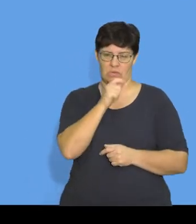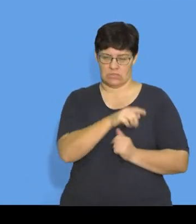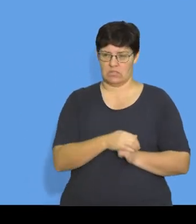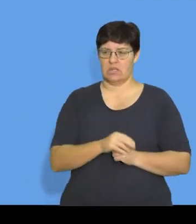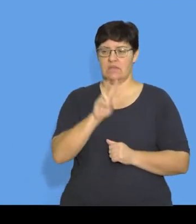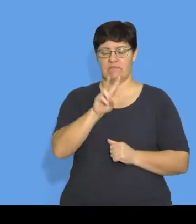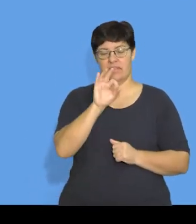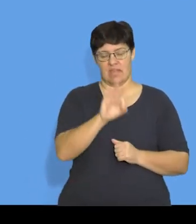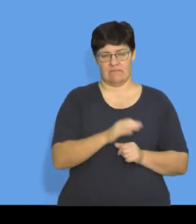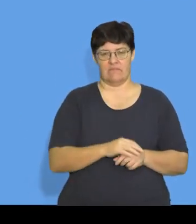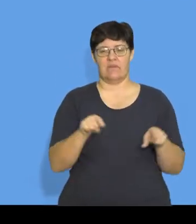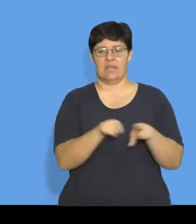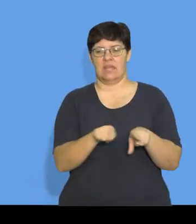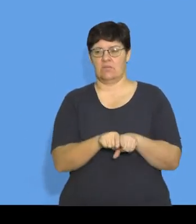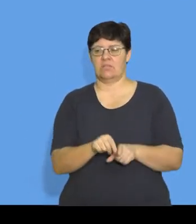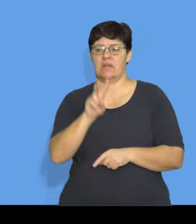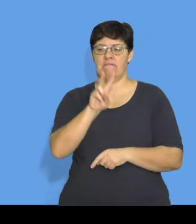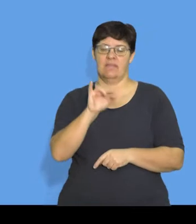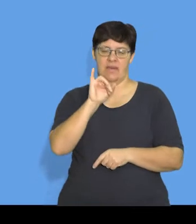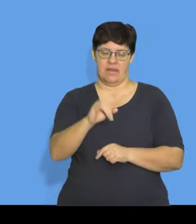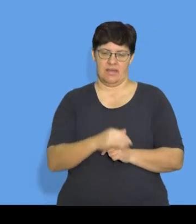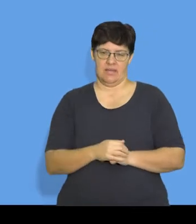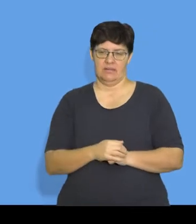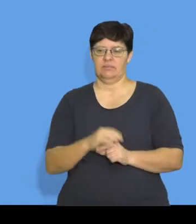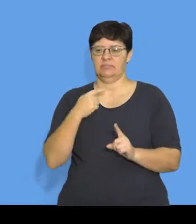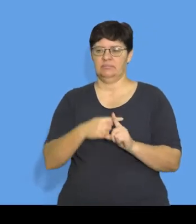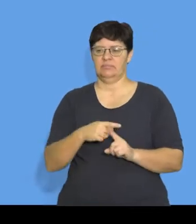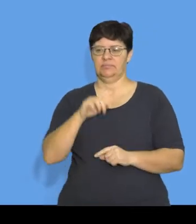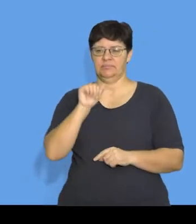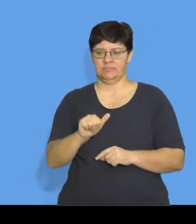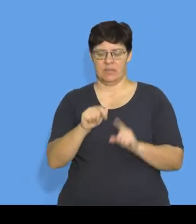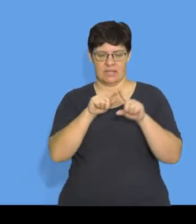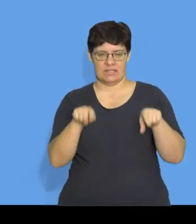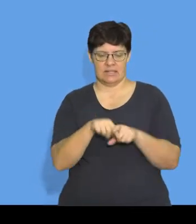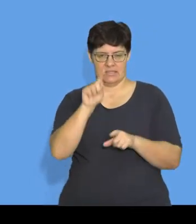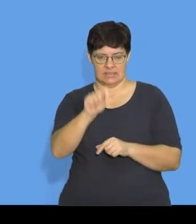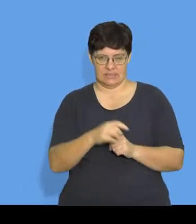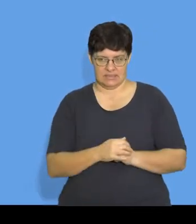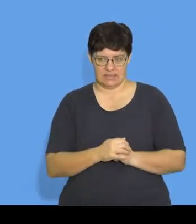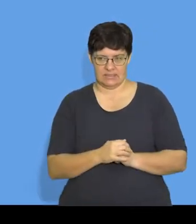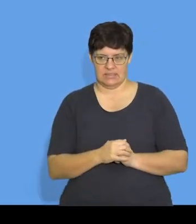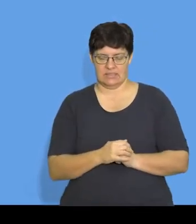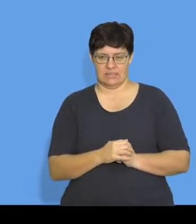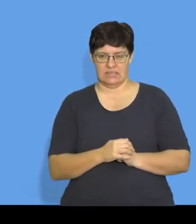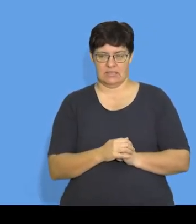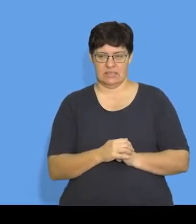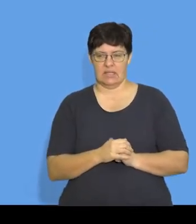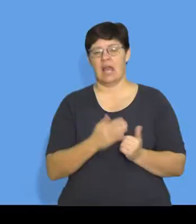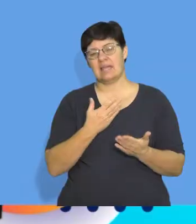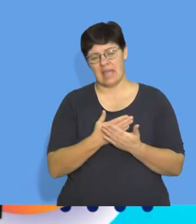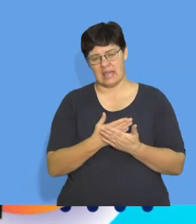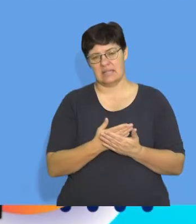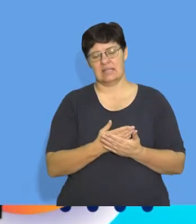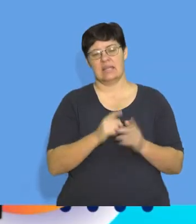Vf equals Vi plus a delta t. Of course, you could use delta